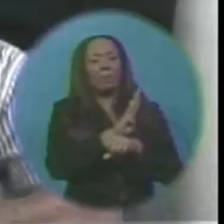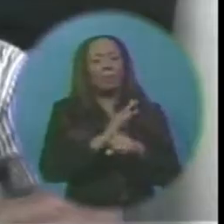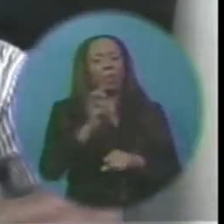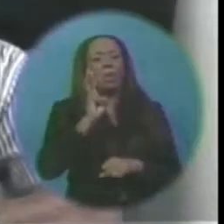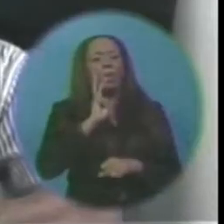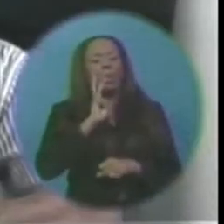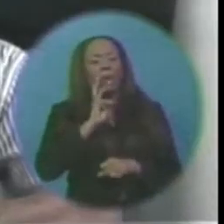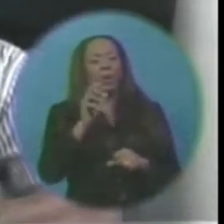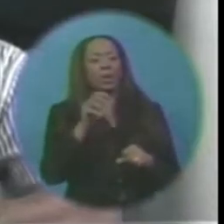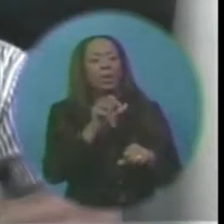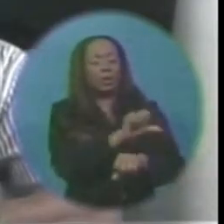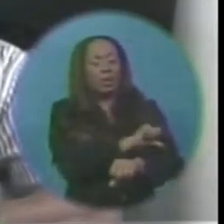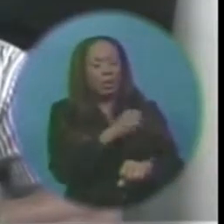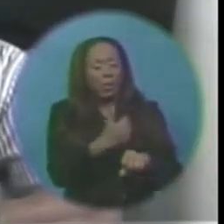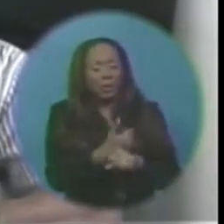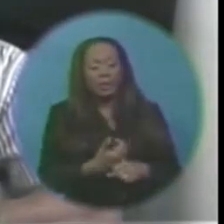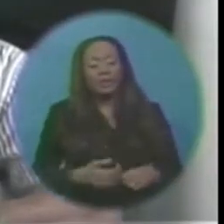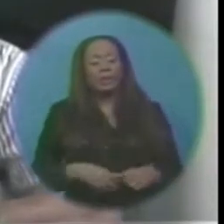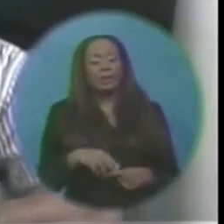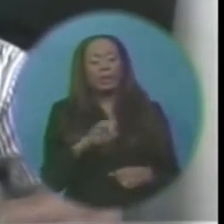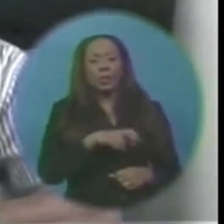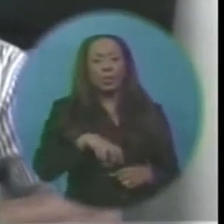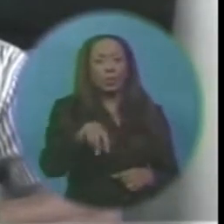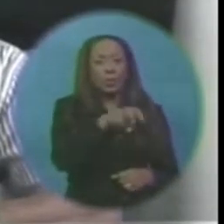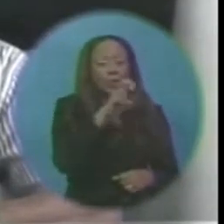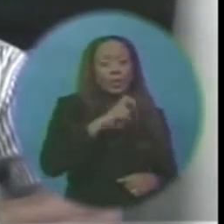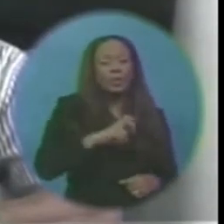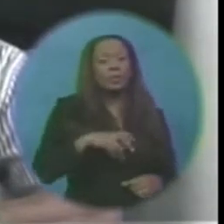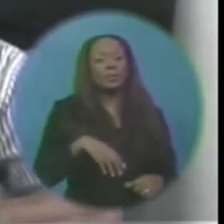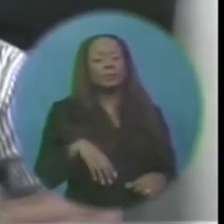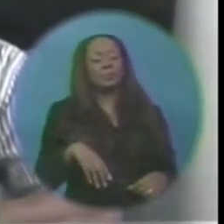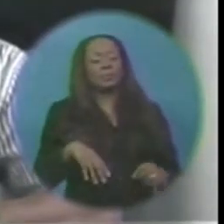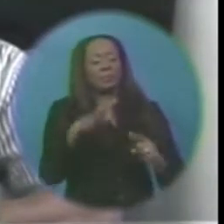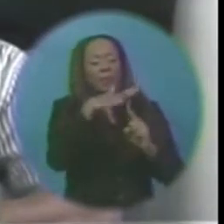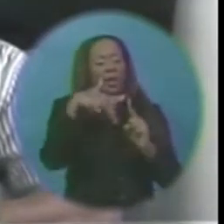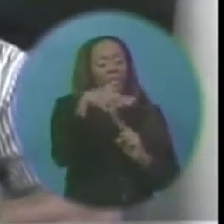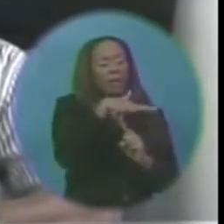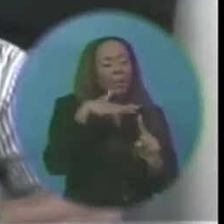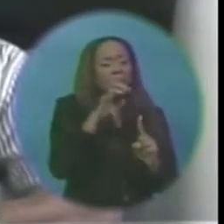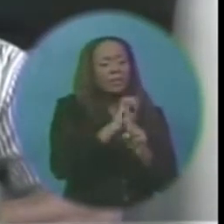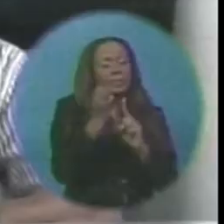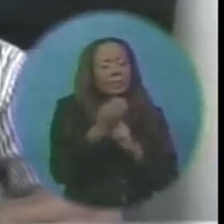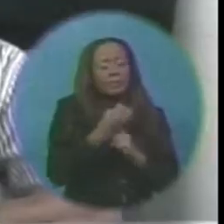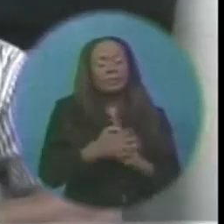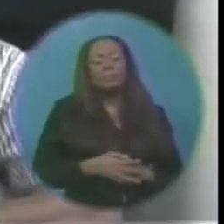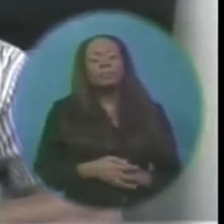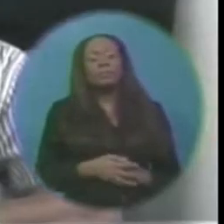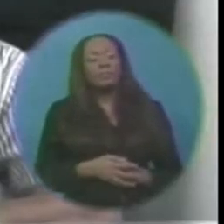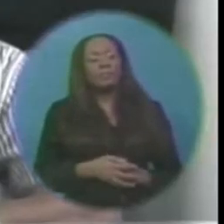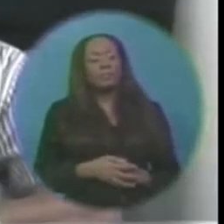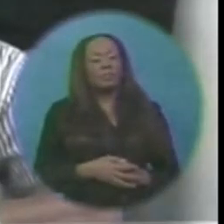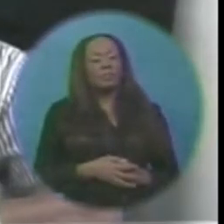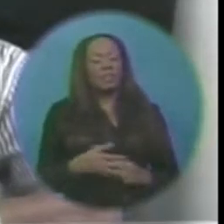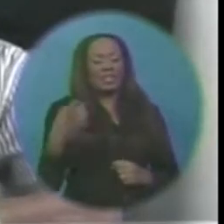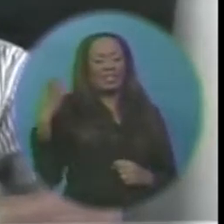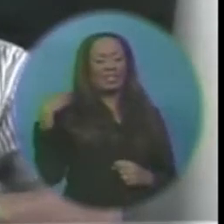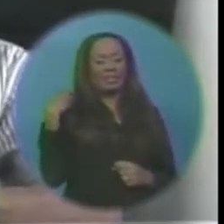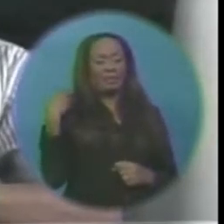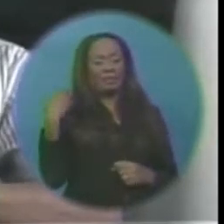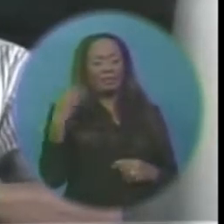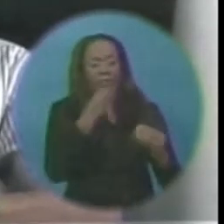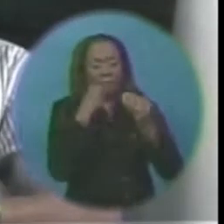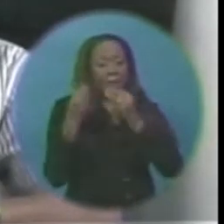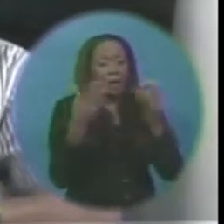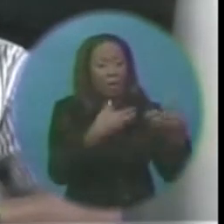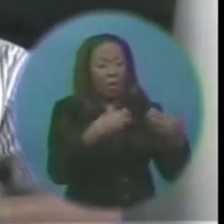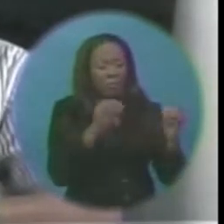Authority, the Tourism, Environmental Protection Division, the Chief Information Officer. So there